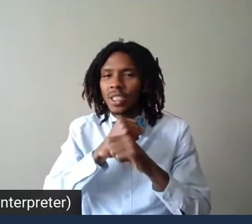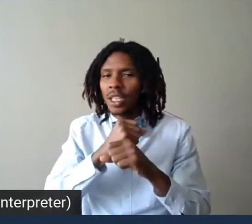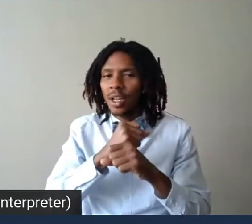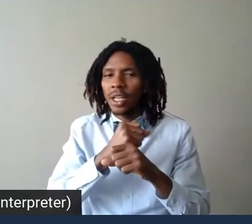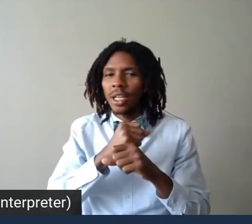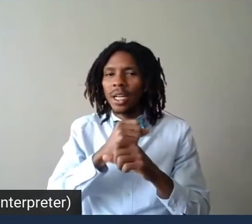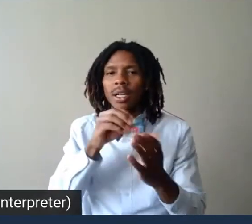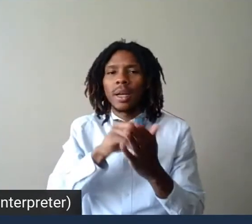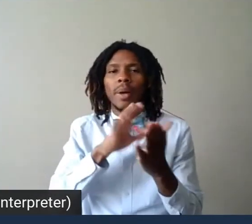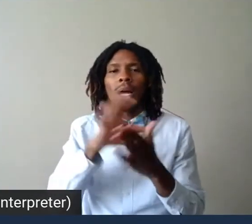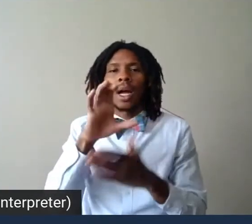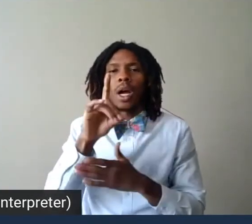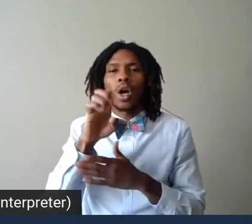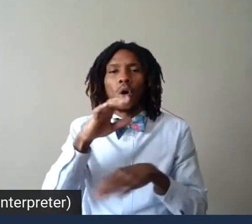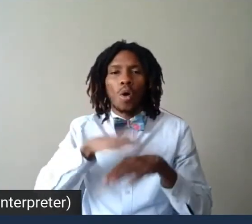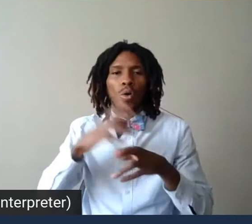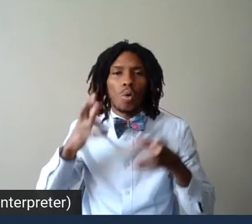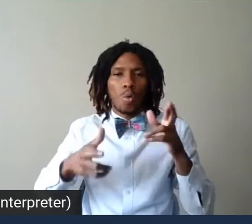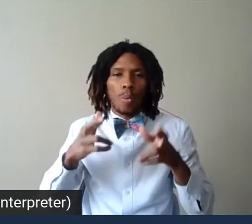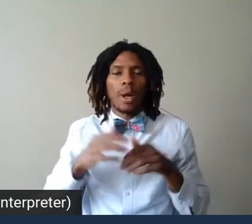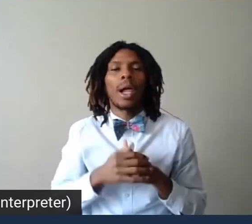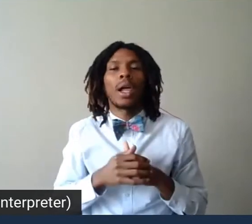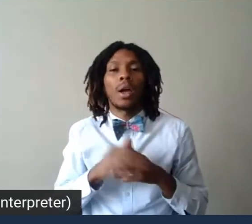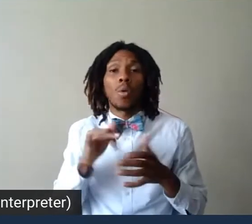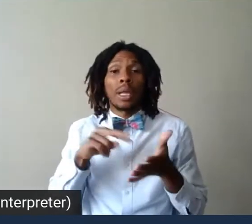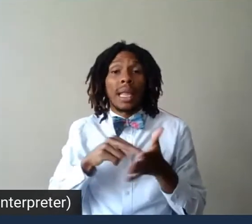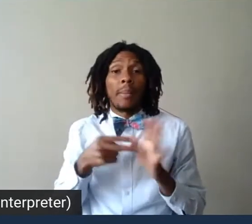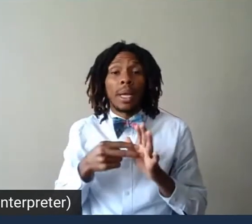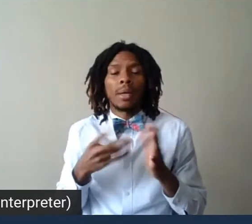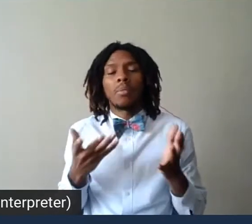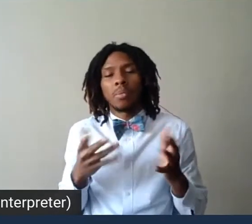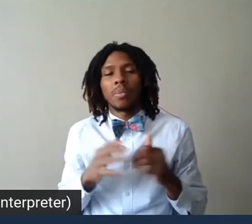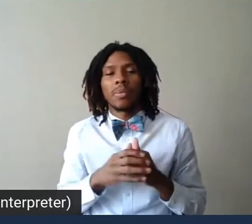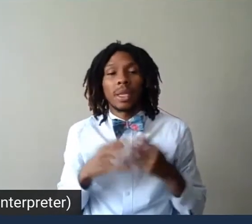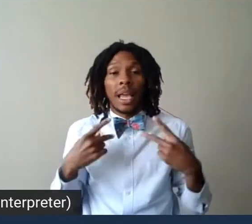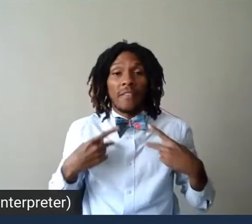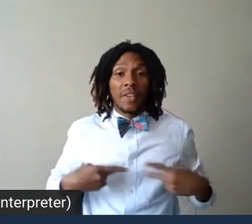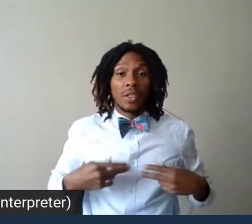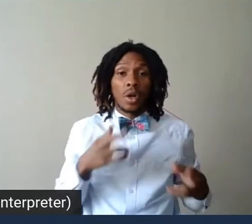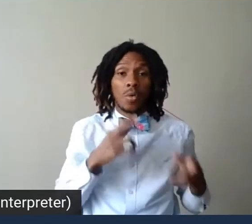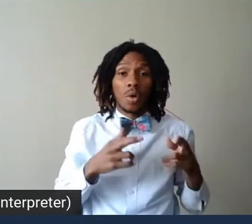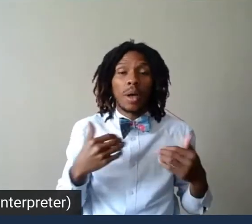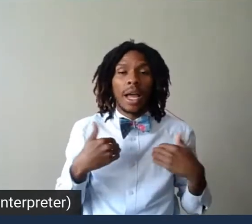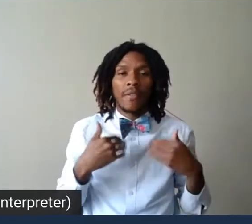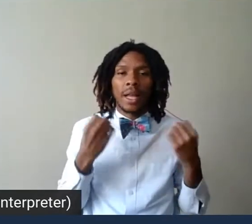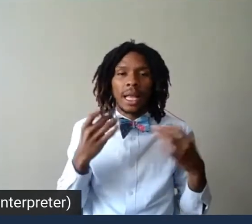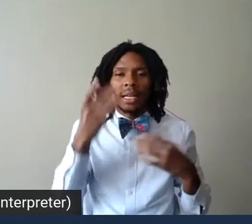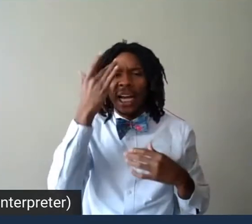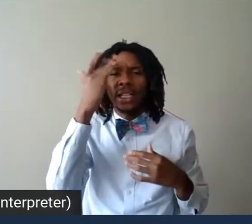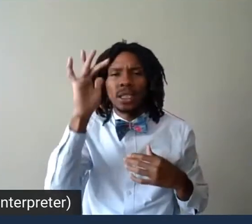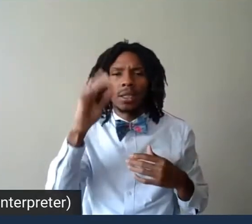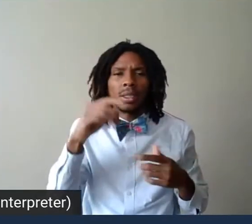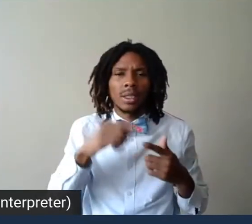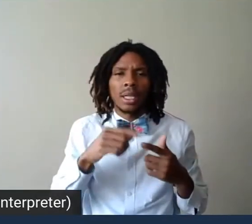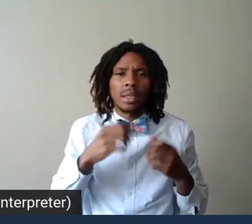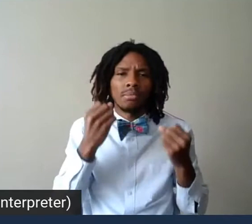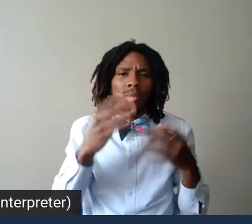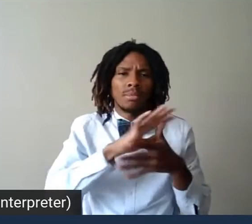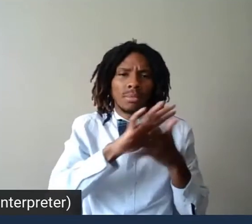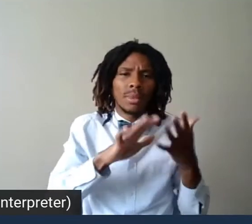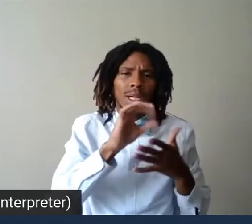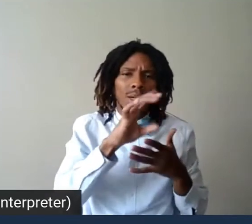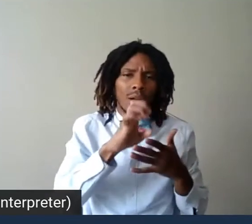robots. What does that mean? So your physical robots has got a lot of intelligence into it. It's a ton of code,